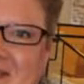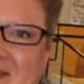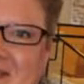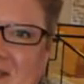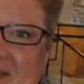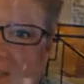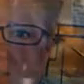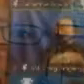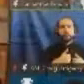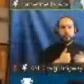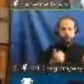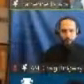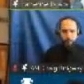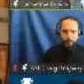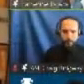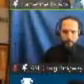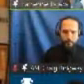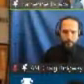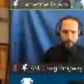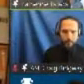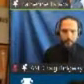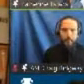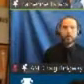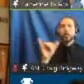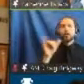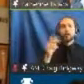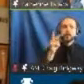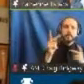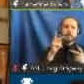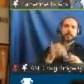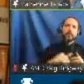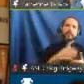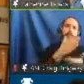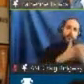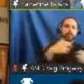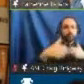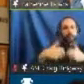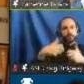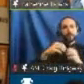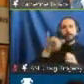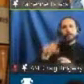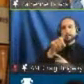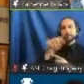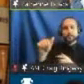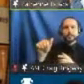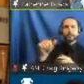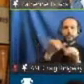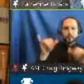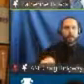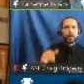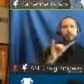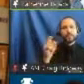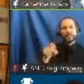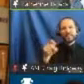life. I have also seen the shortfalls in the disability service system and the need for development